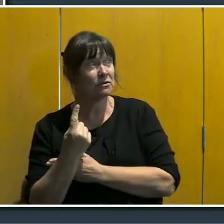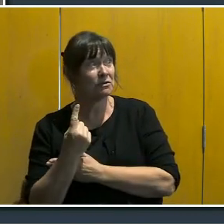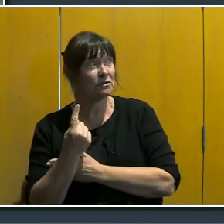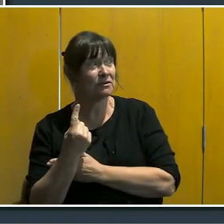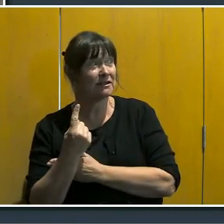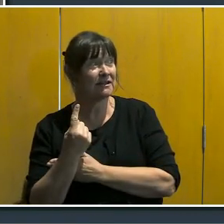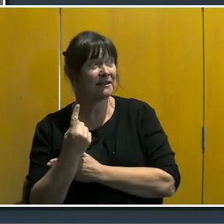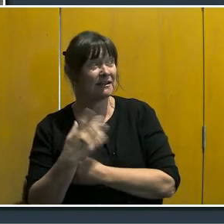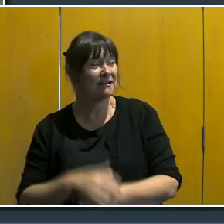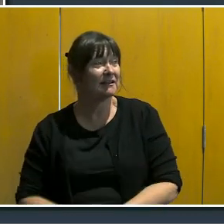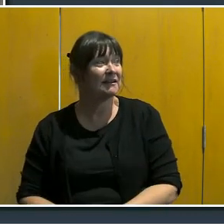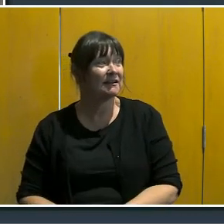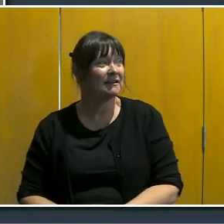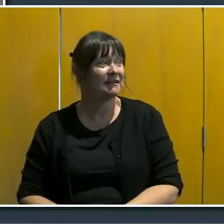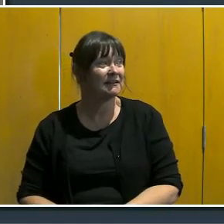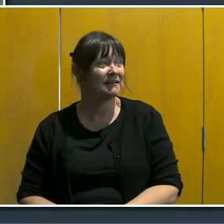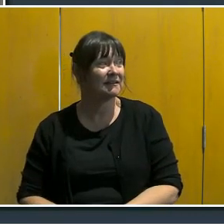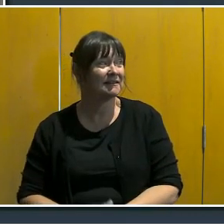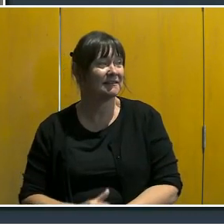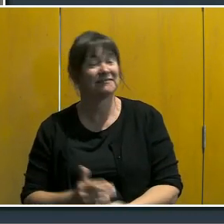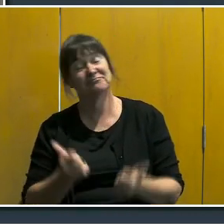Excellent. Welcome to both of you.